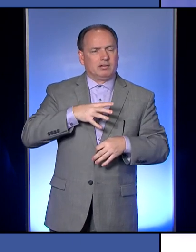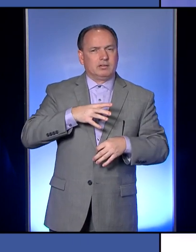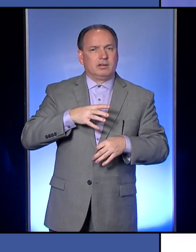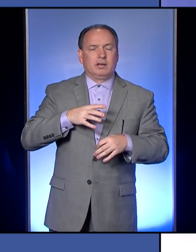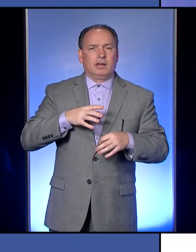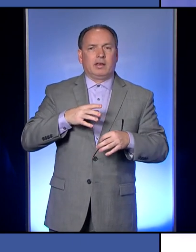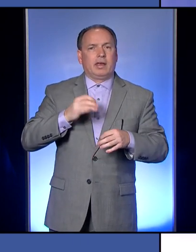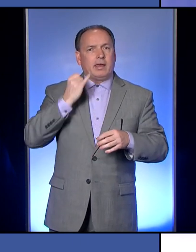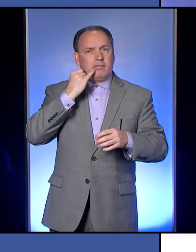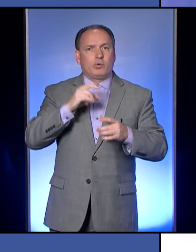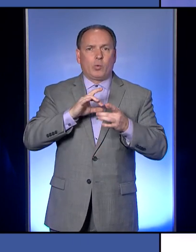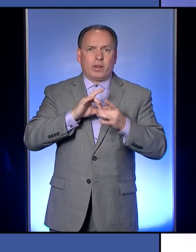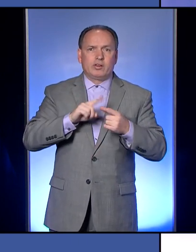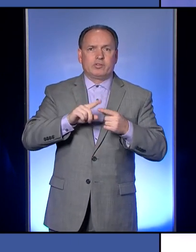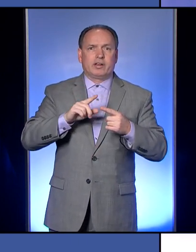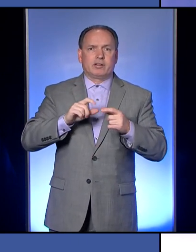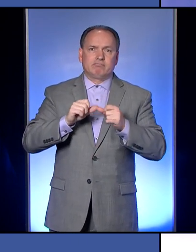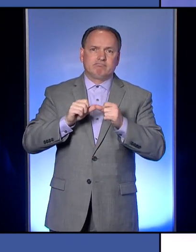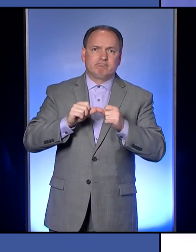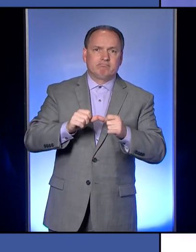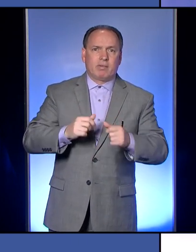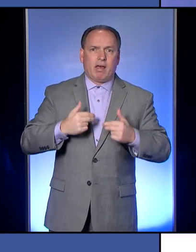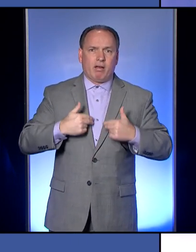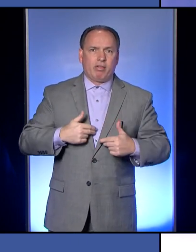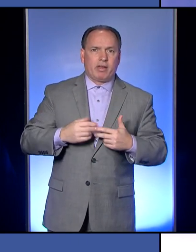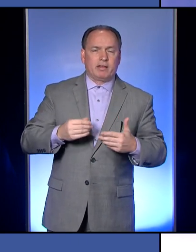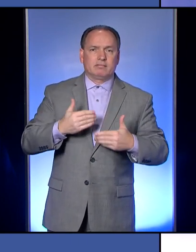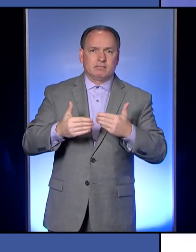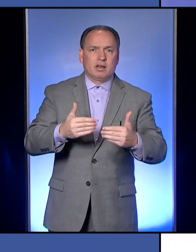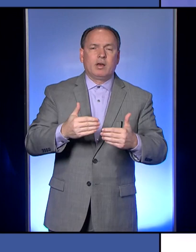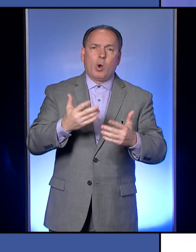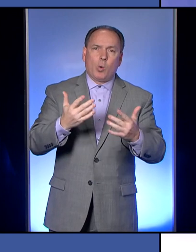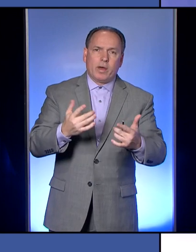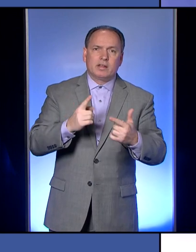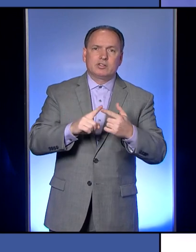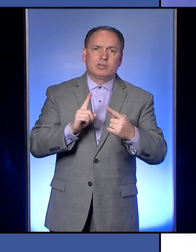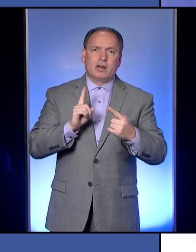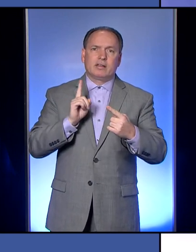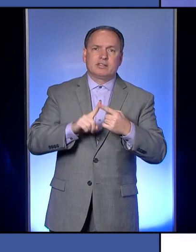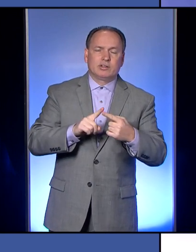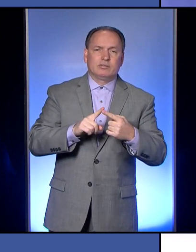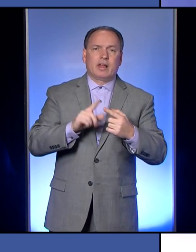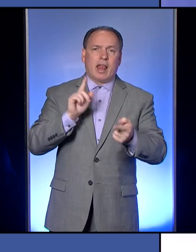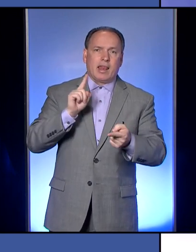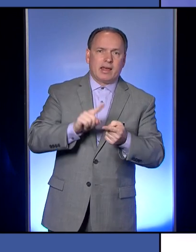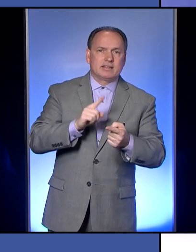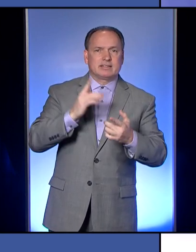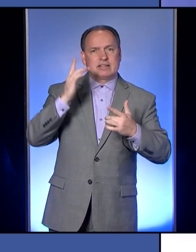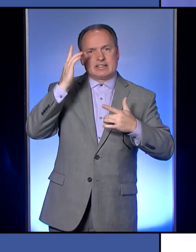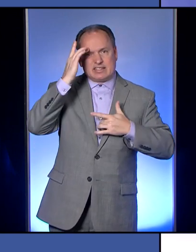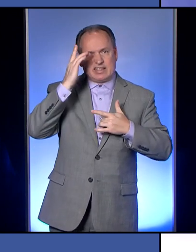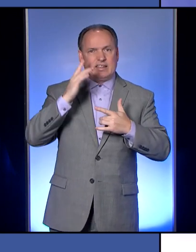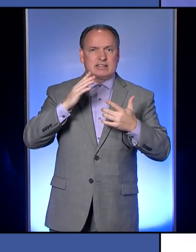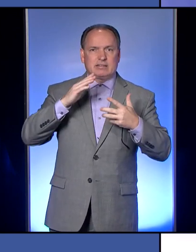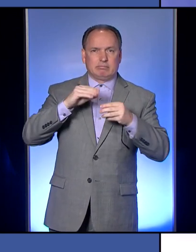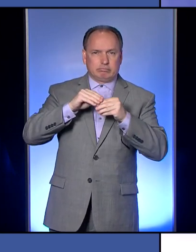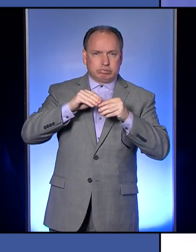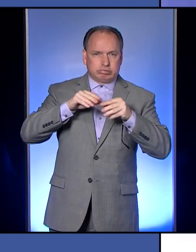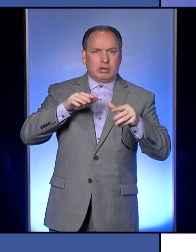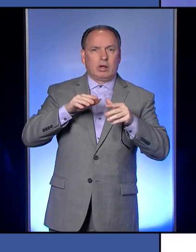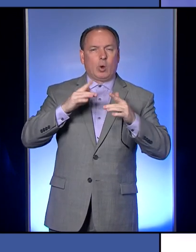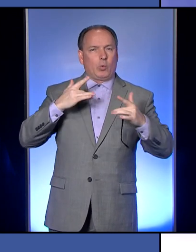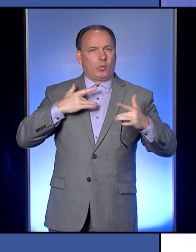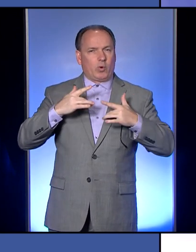longevity, it's probably safer to wait and do it when there's less disease burden in the area. And so we don't have to worry about them contracting